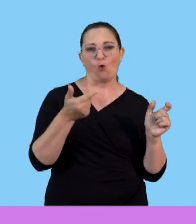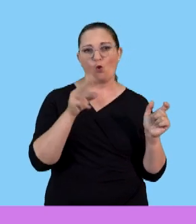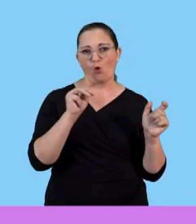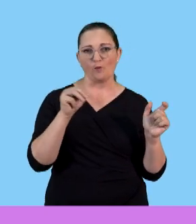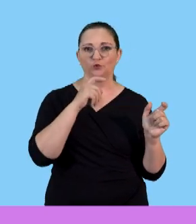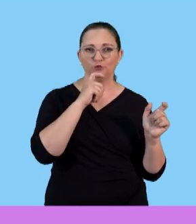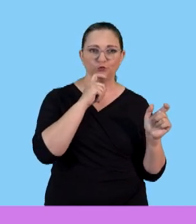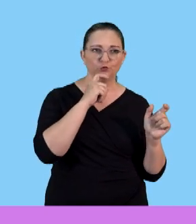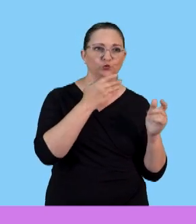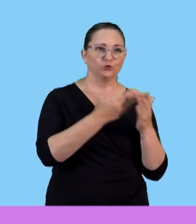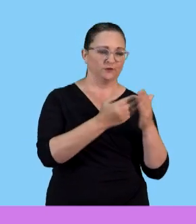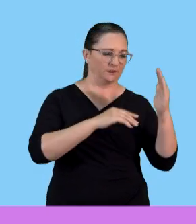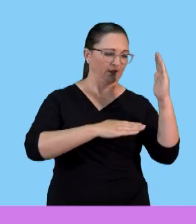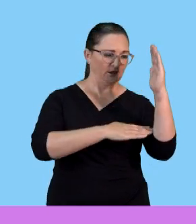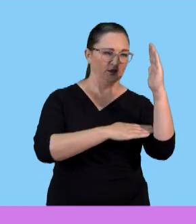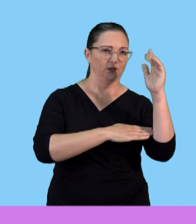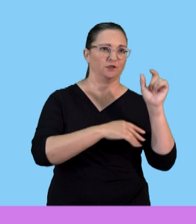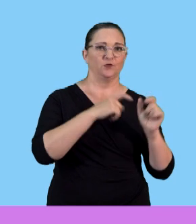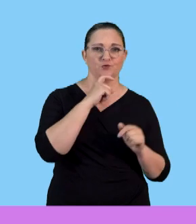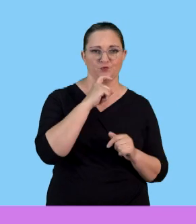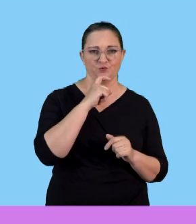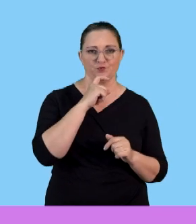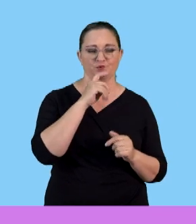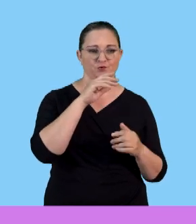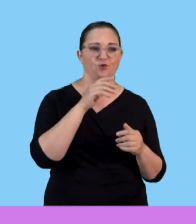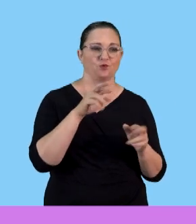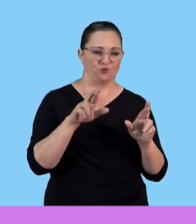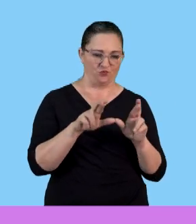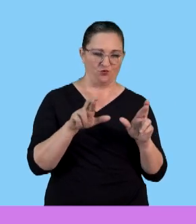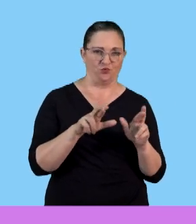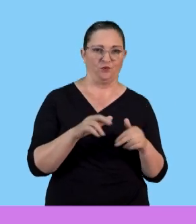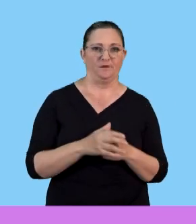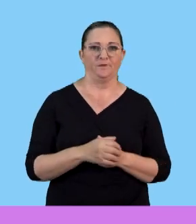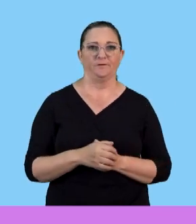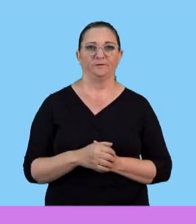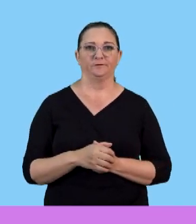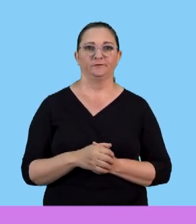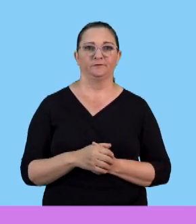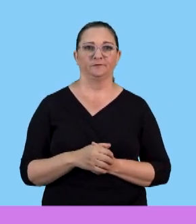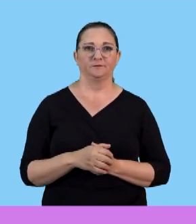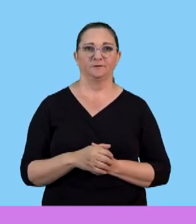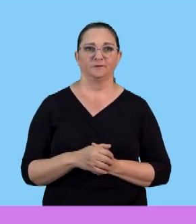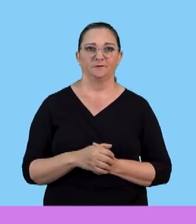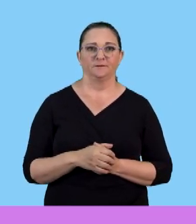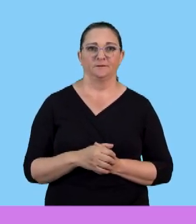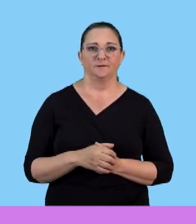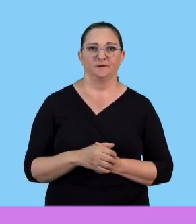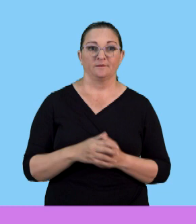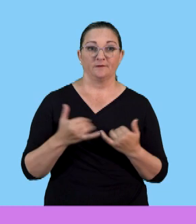choose any of those scales that you can use. So now from here, you will have